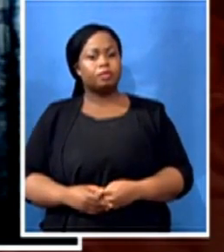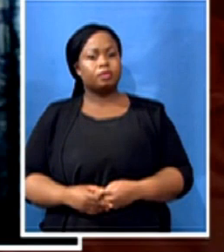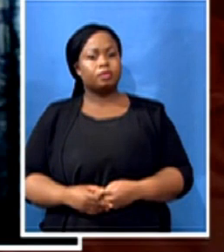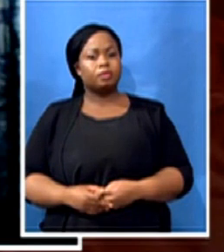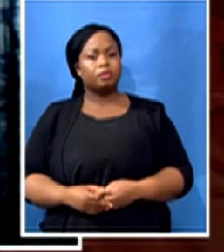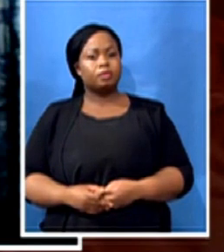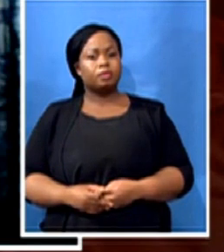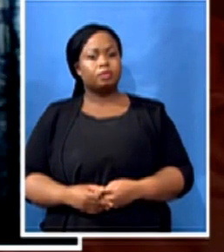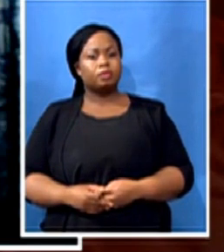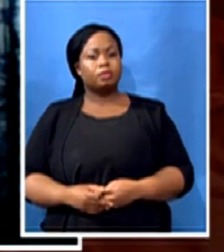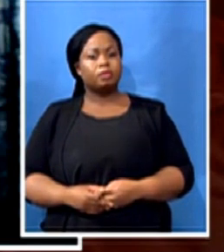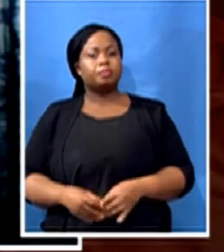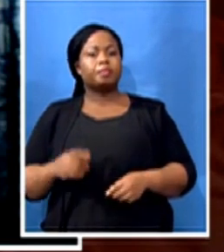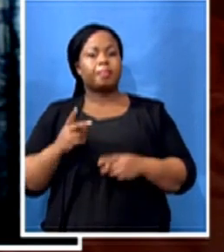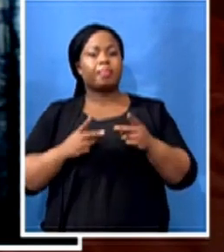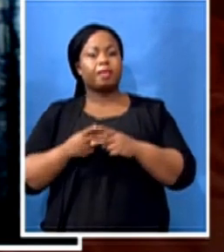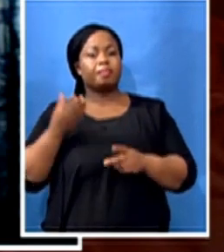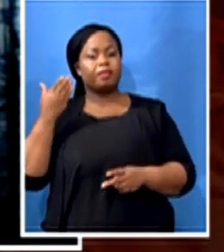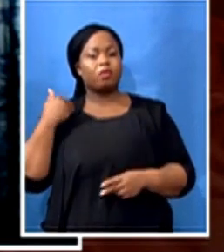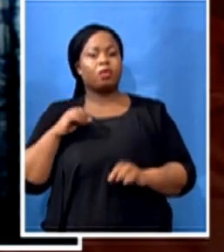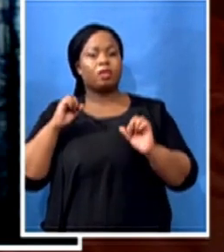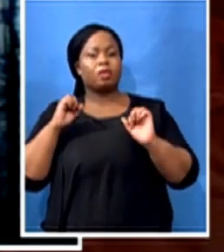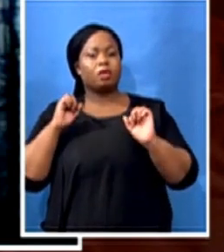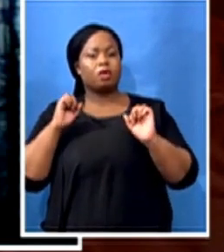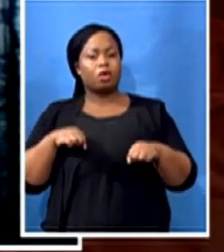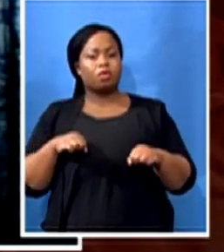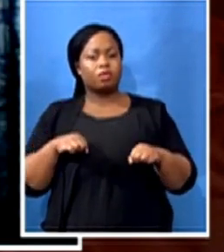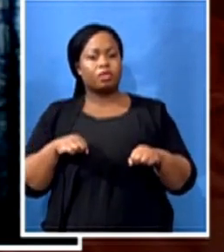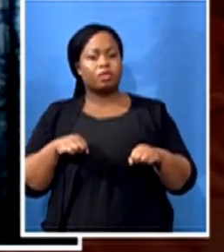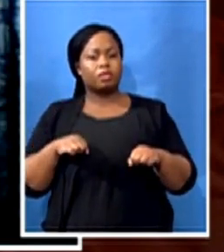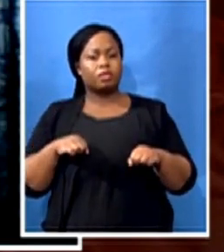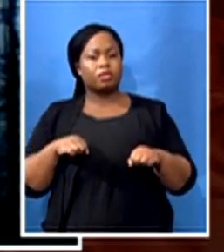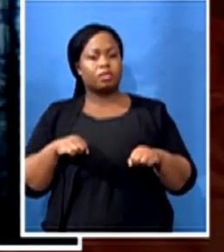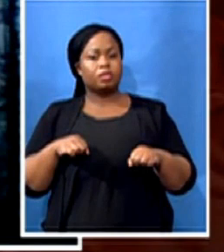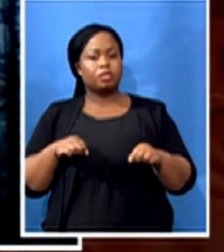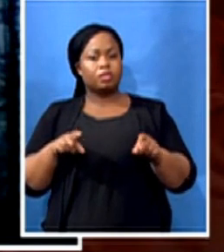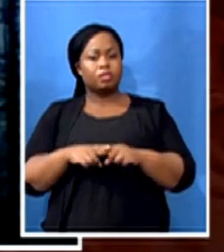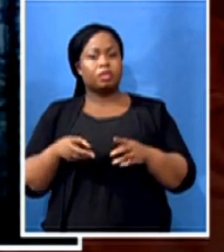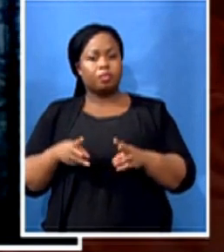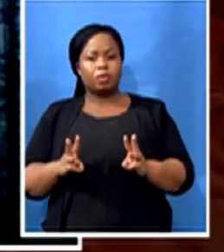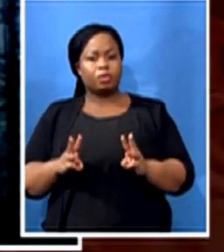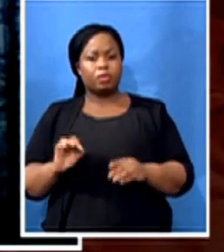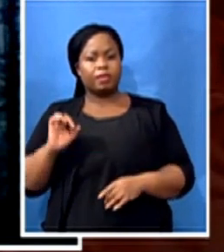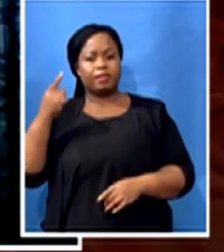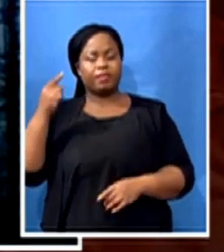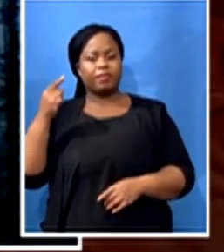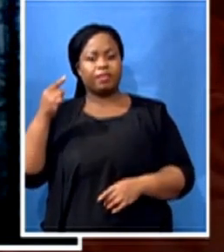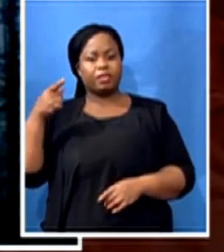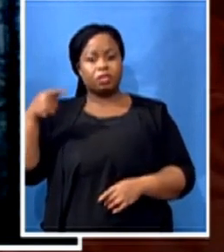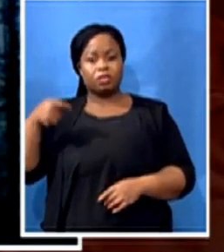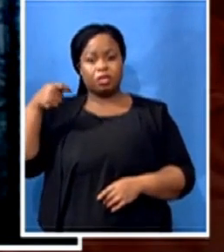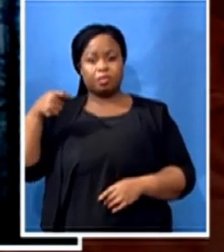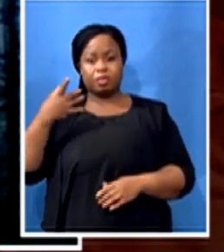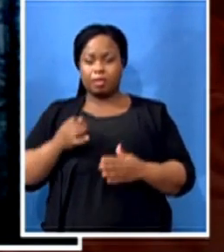independent candidates. So this is not the first judgment on this, who includes that. So I think this